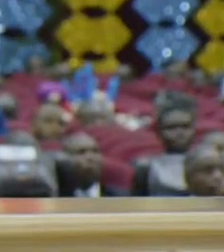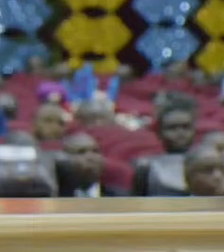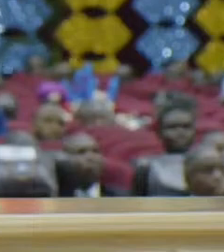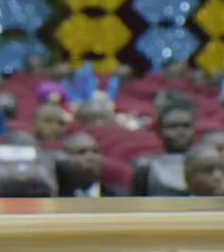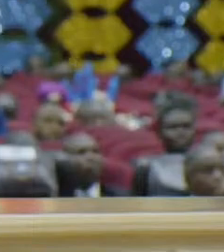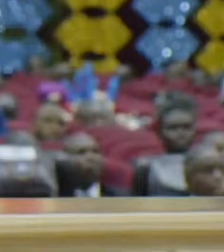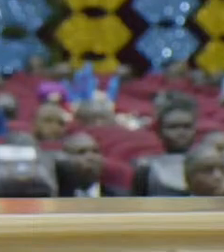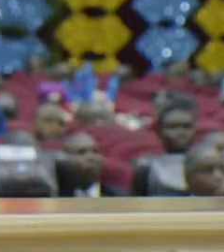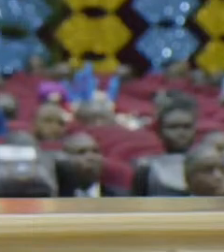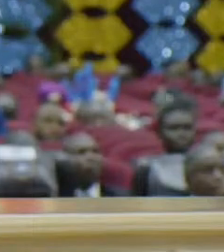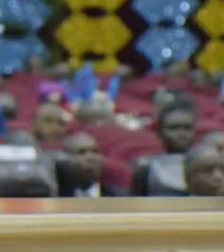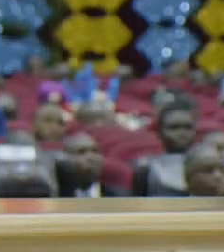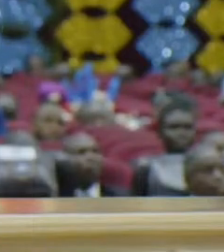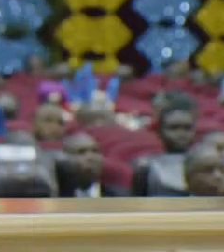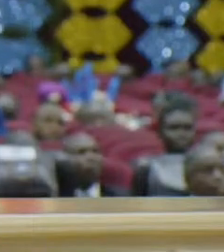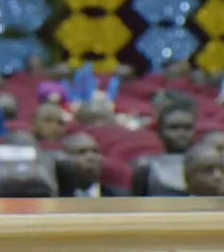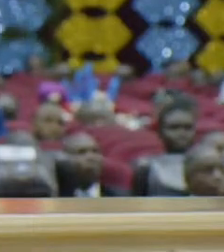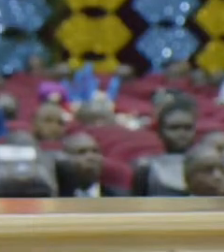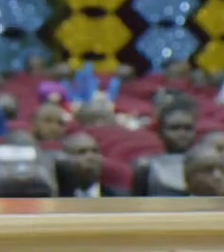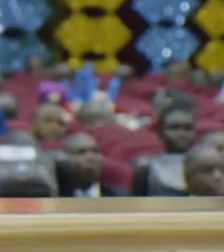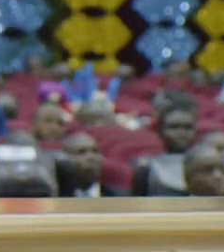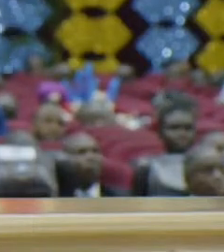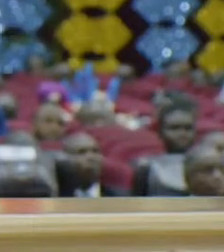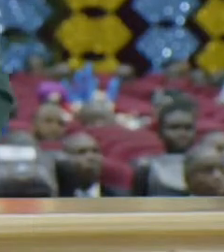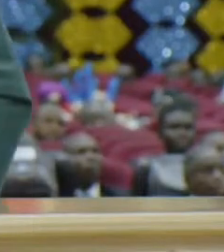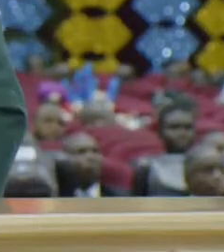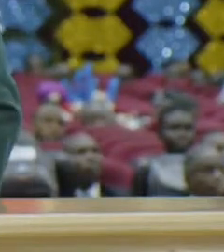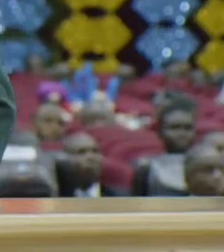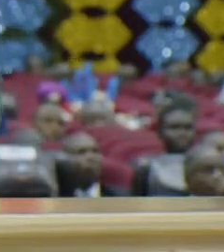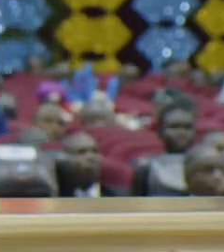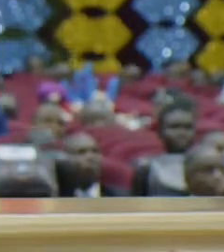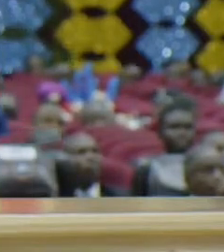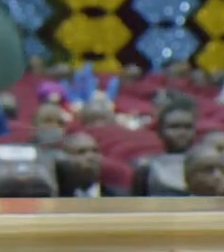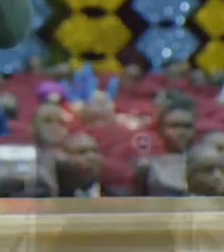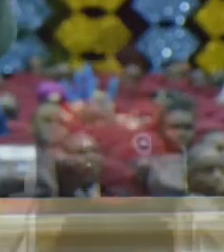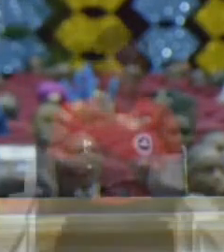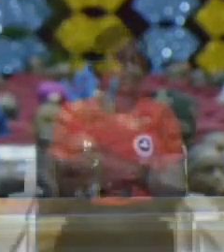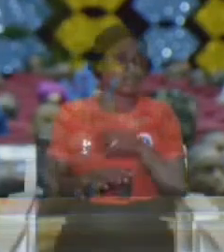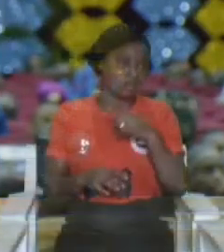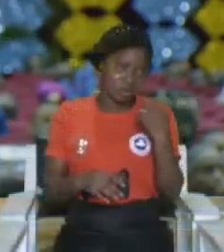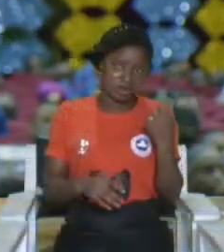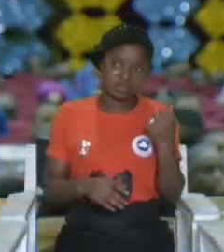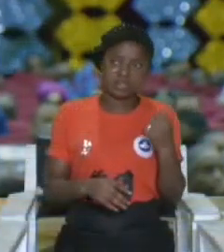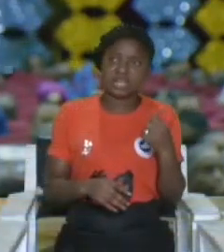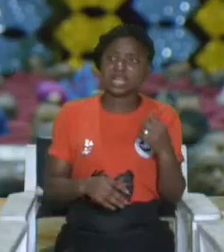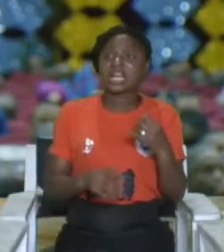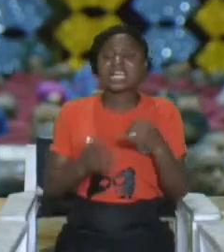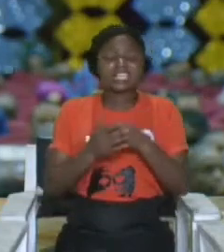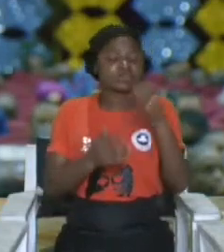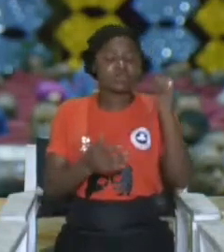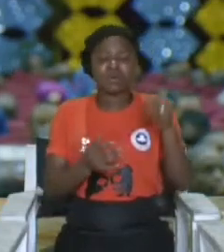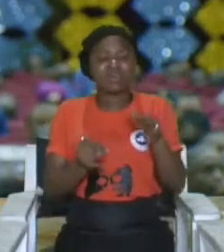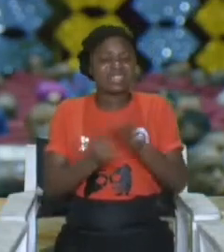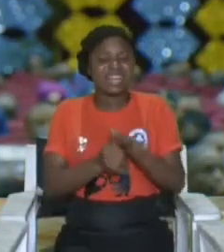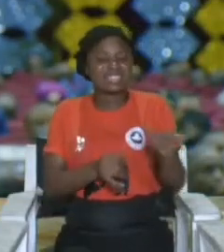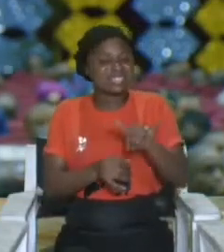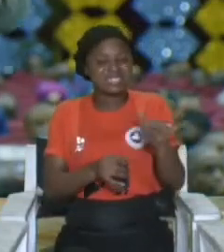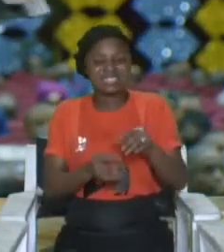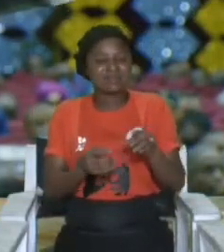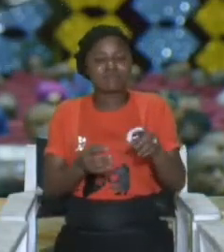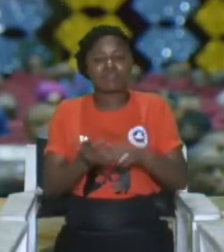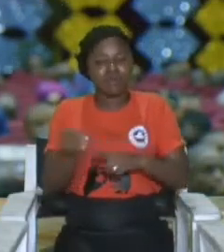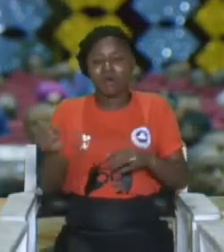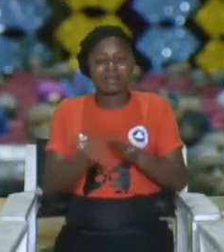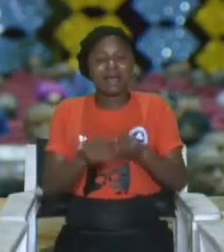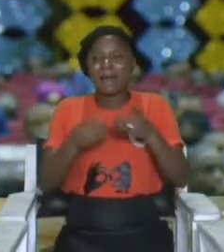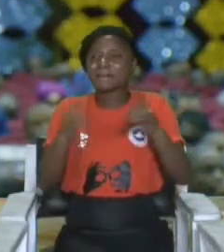an instrument of destruction for the enemies of God. Yes, because it was that same rod that parted the sea,